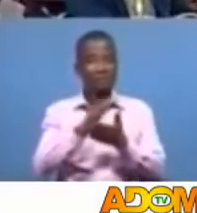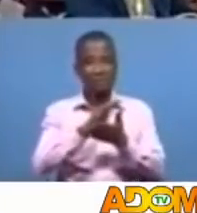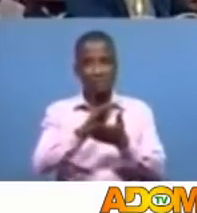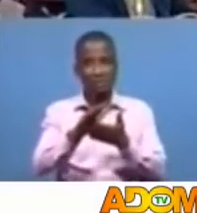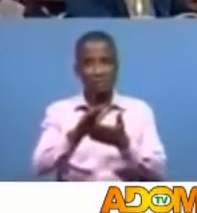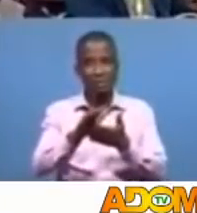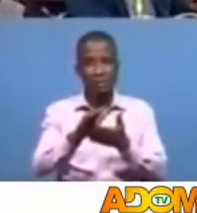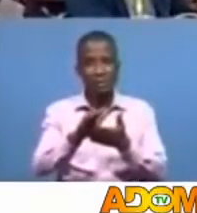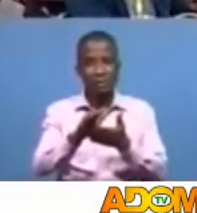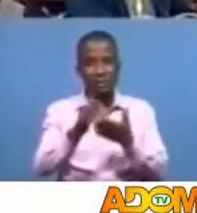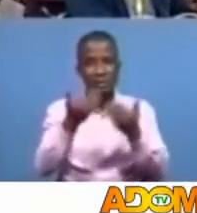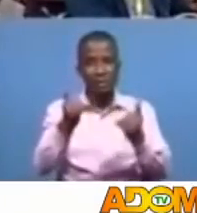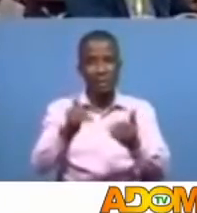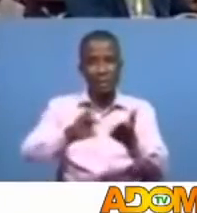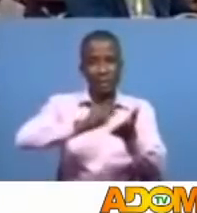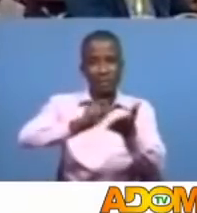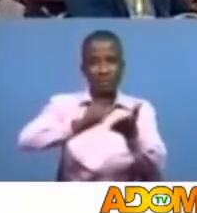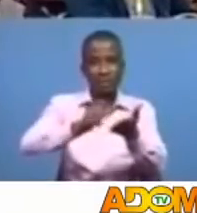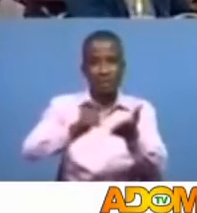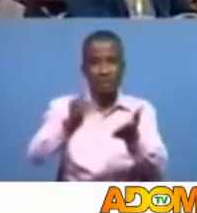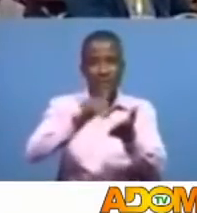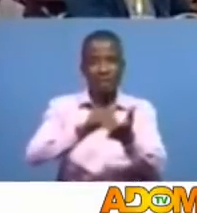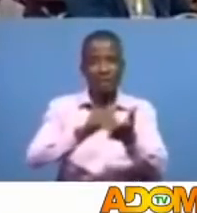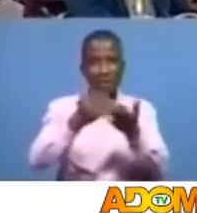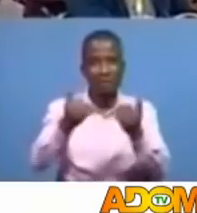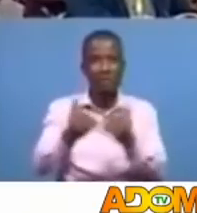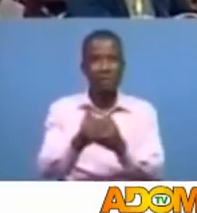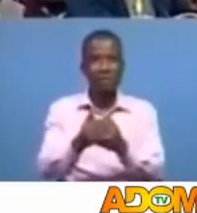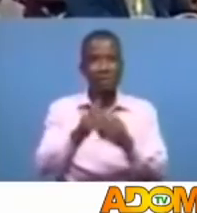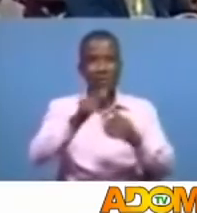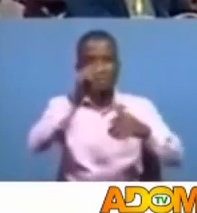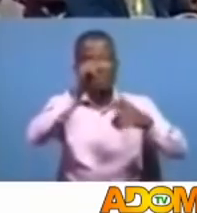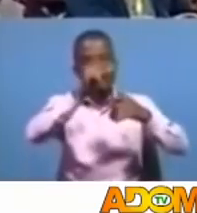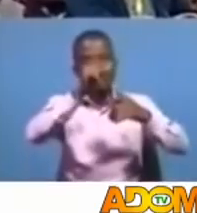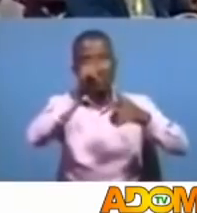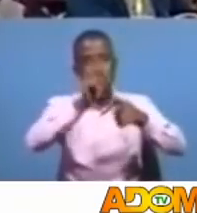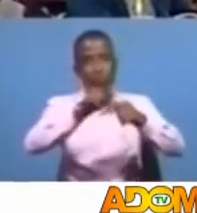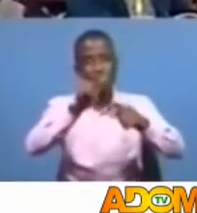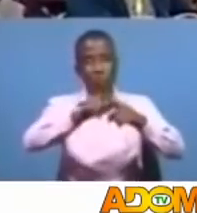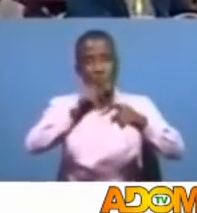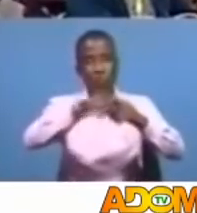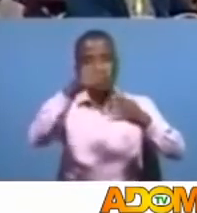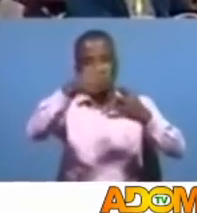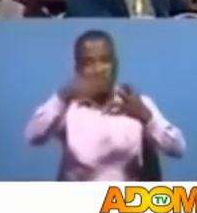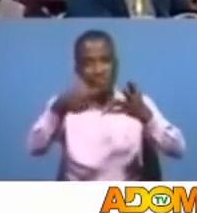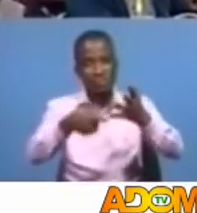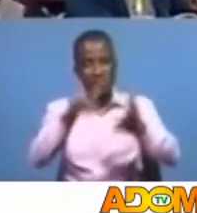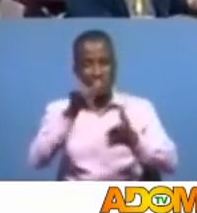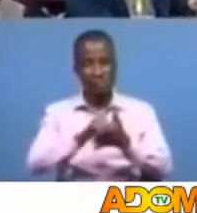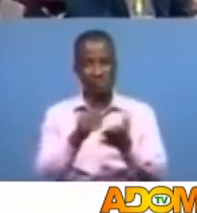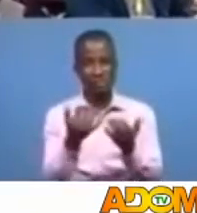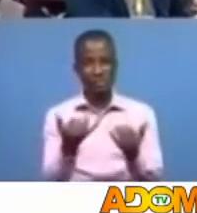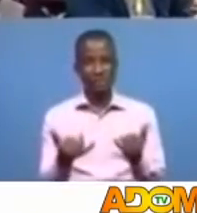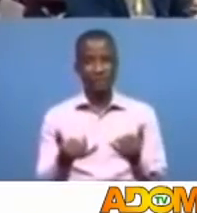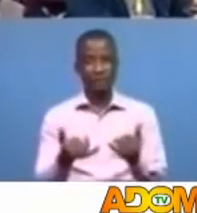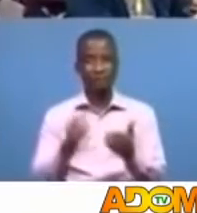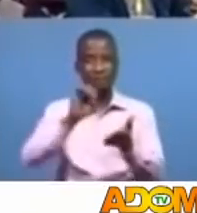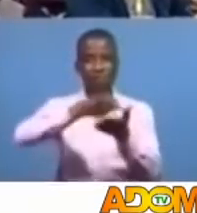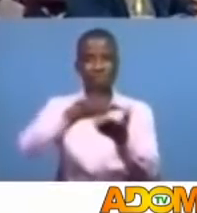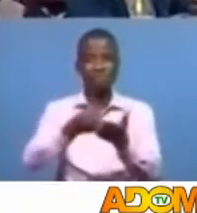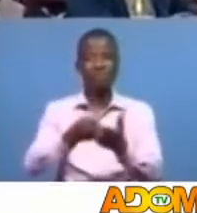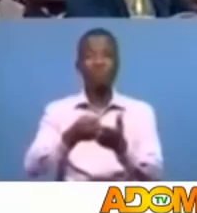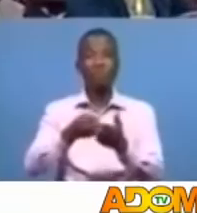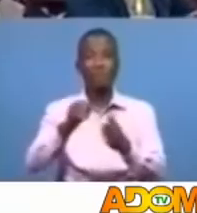the ruling is being rewritten, the terms are very clear, namely that the